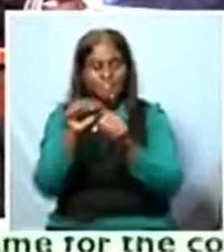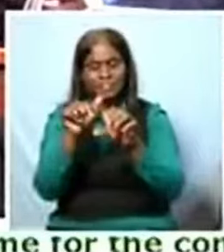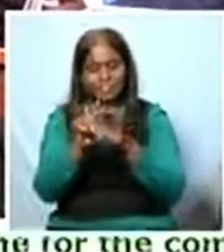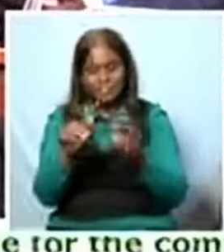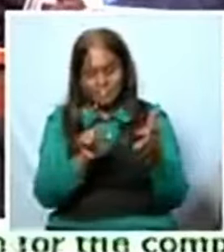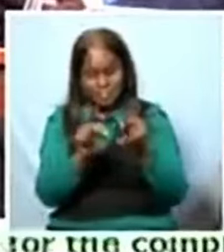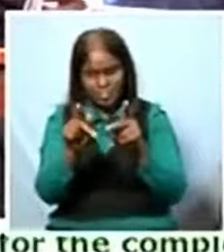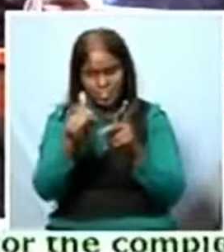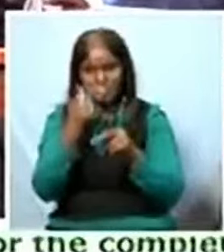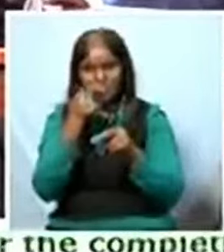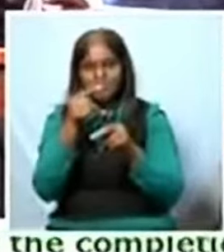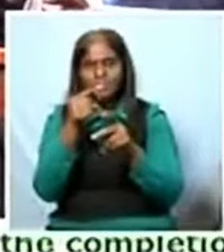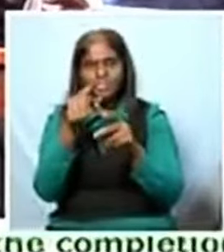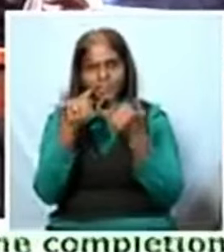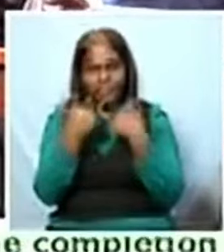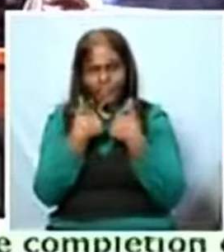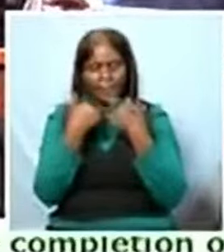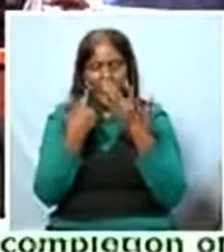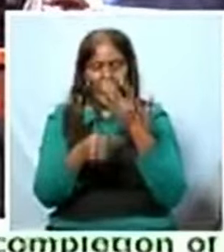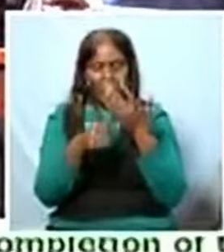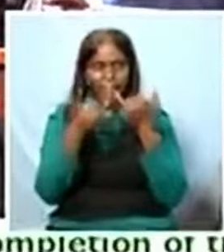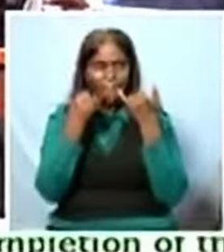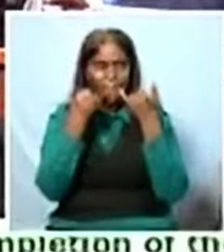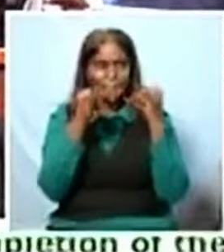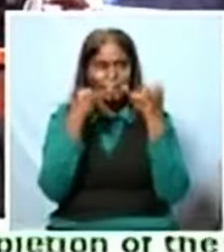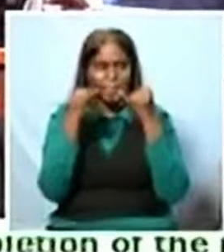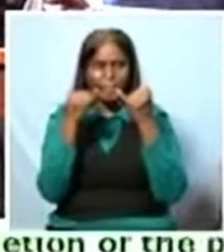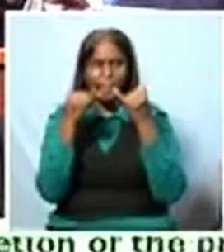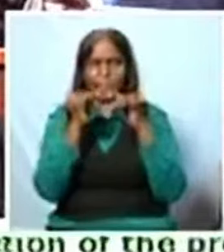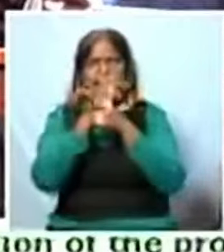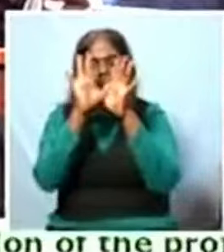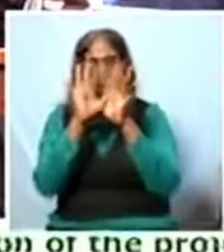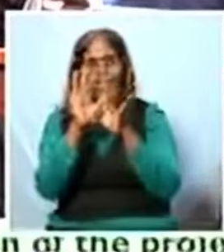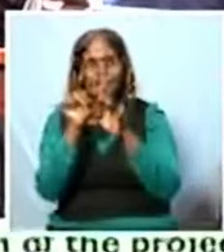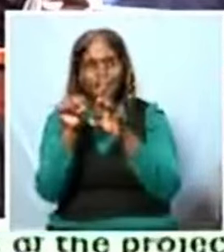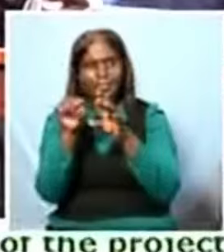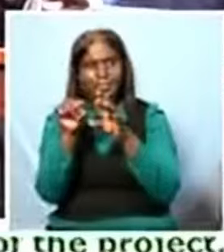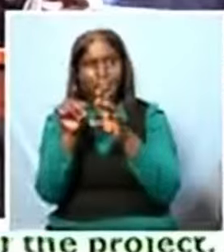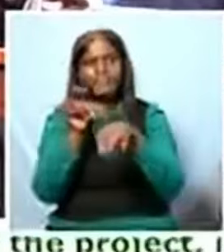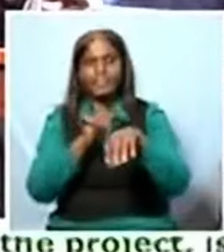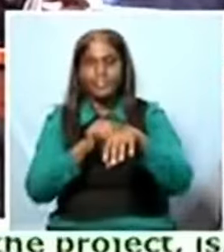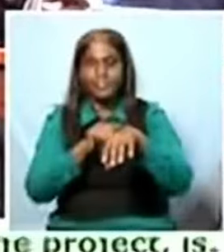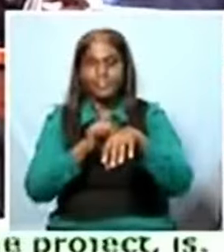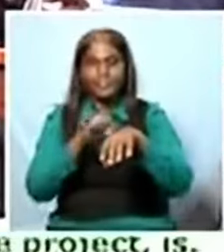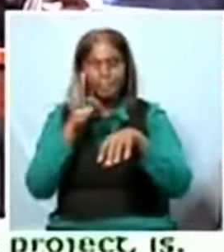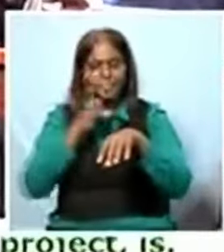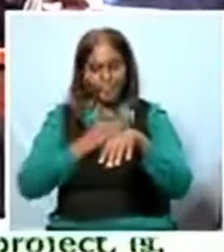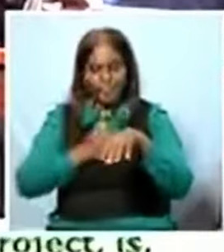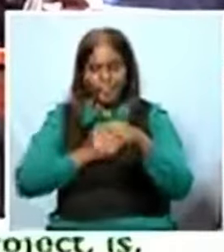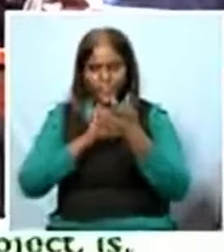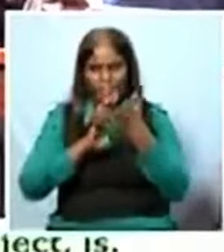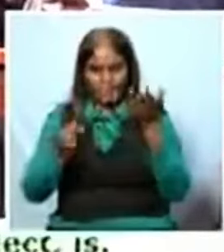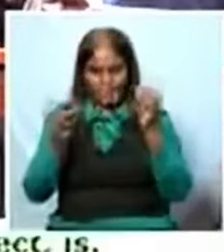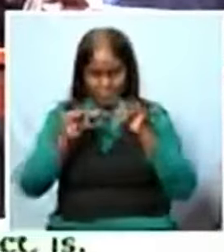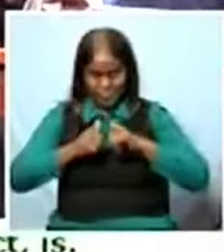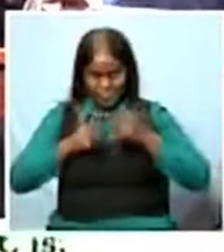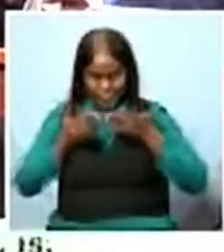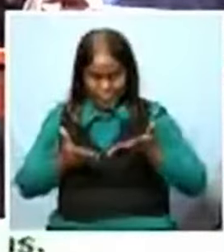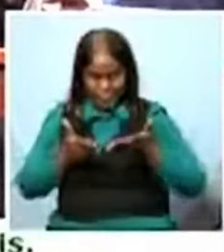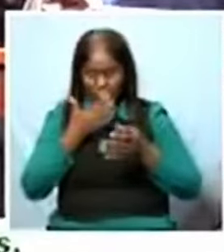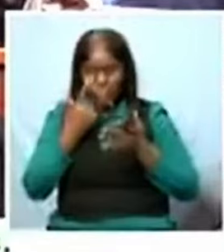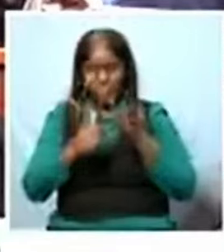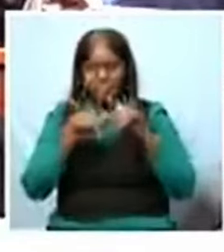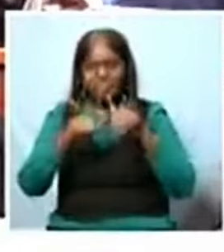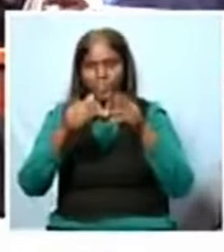has decided to give me misleading information, I then don't take it kindly. Because I believe when we are here, we are supposed to